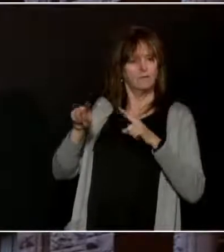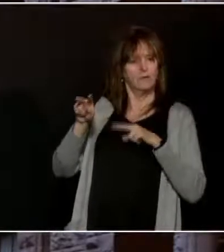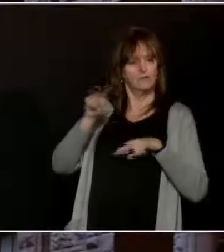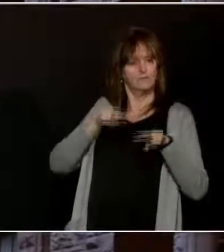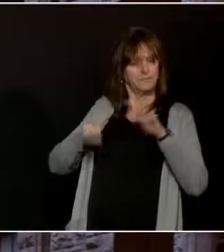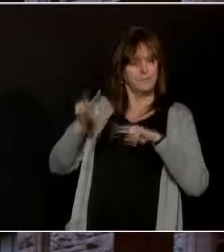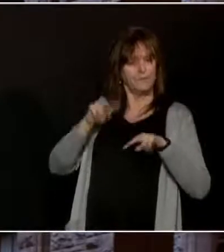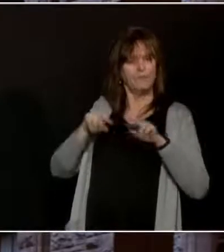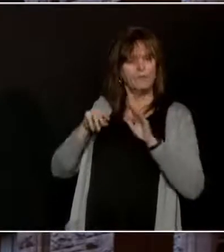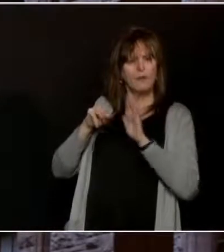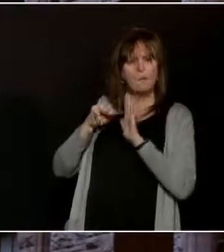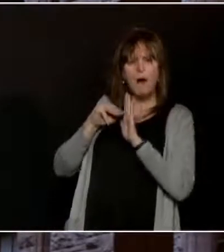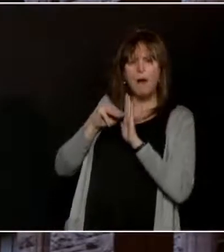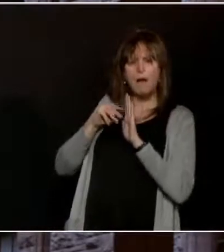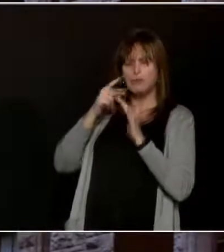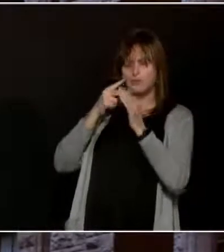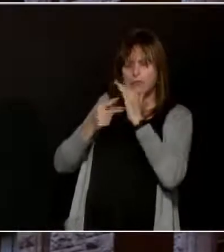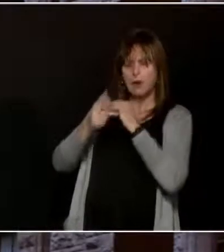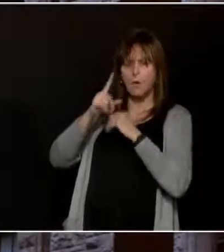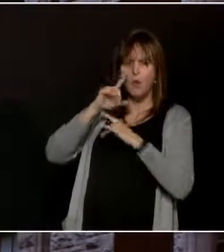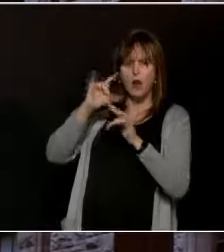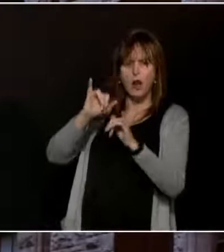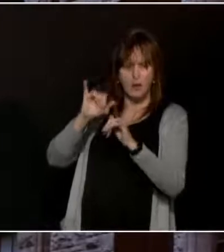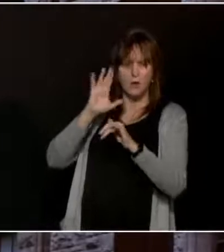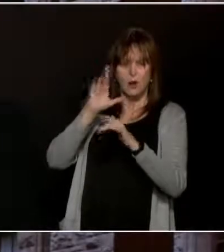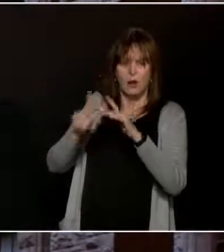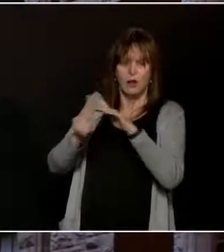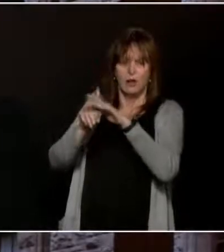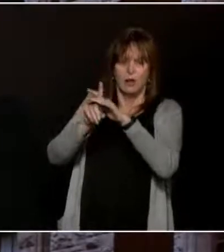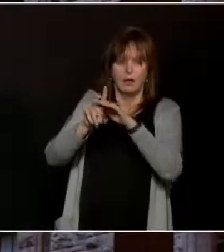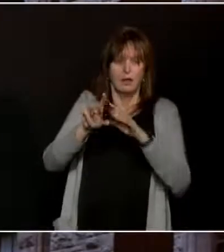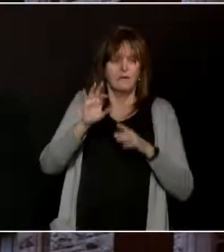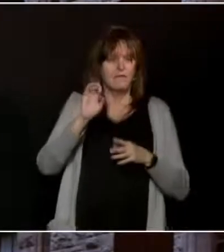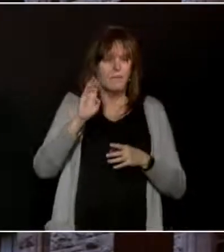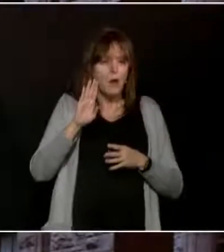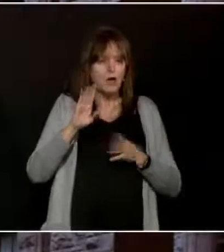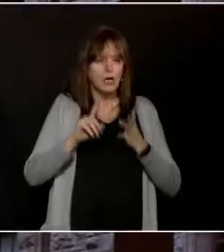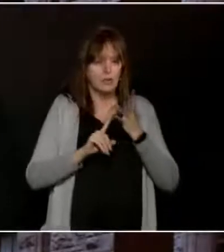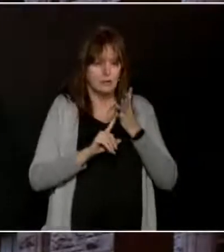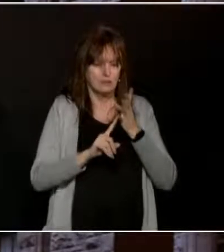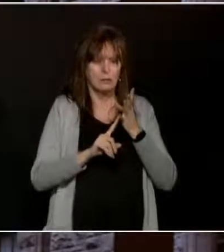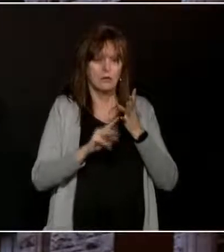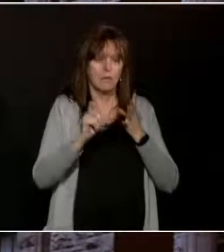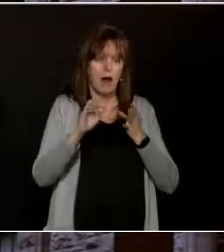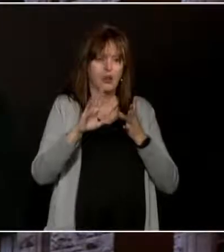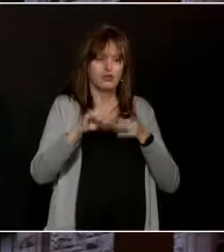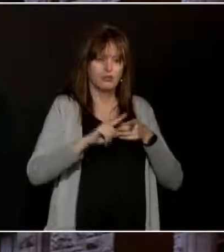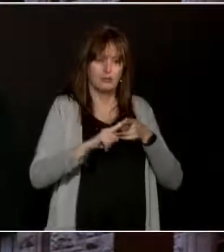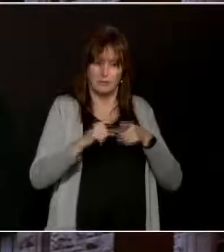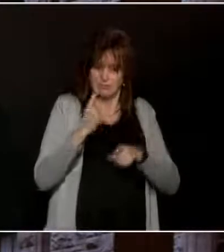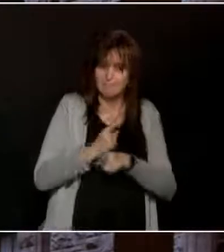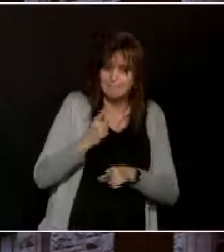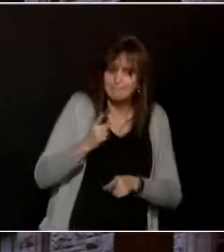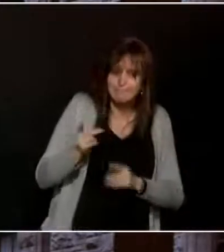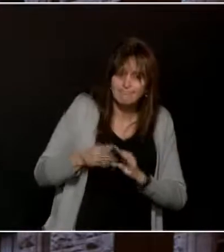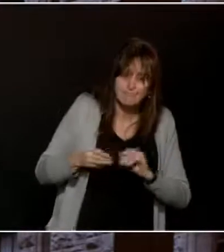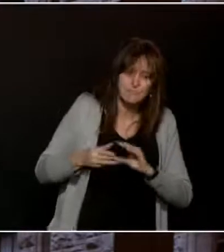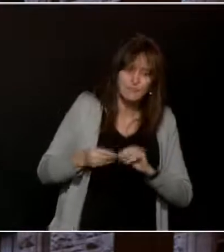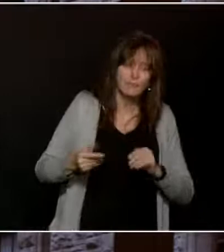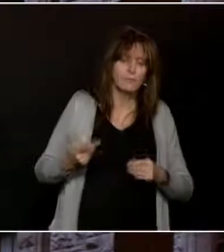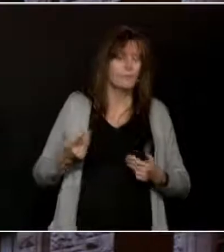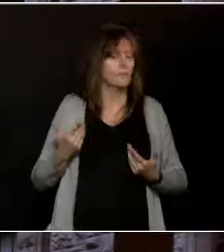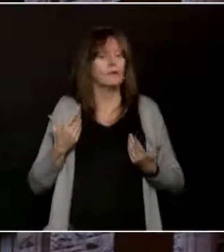recur in the end of February into the first week of March. So what does that mean?